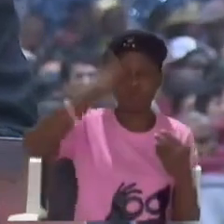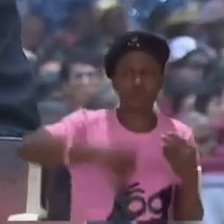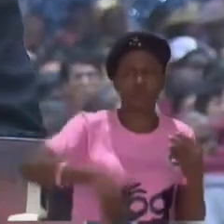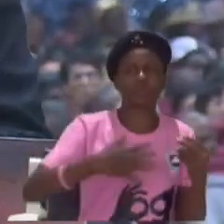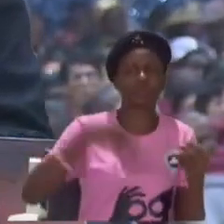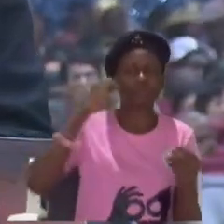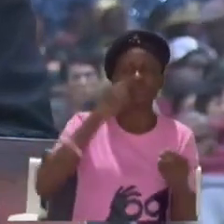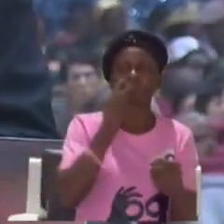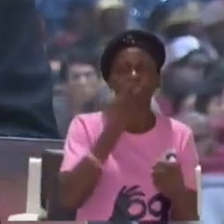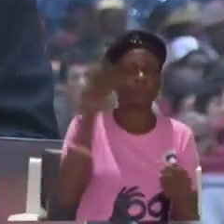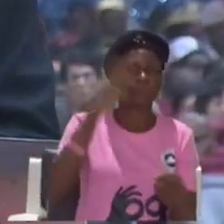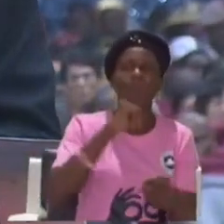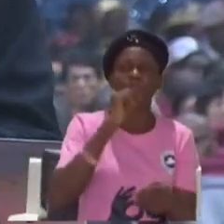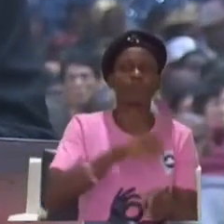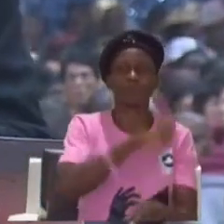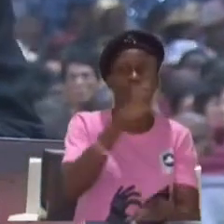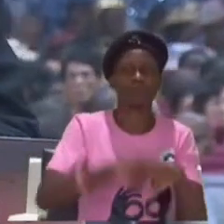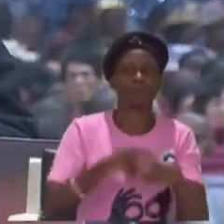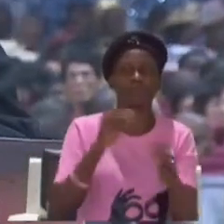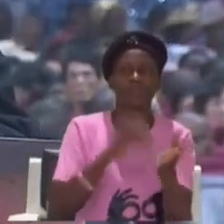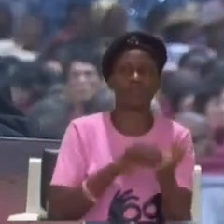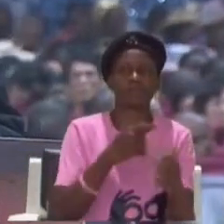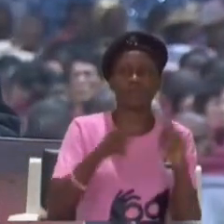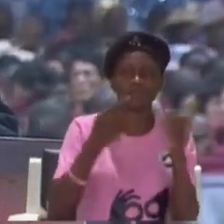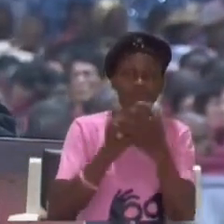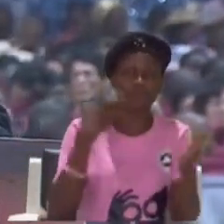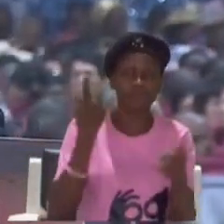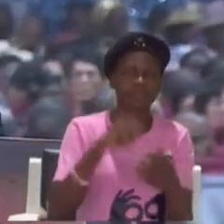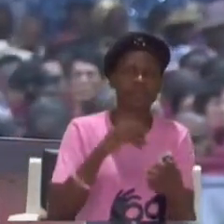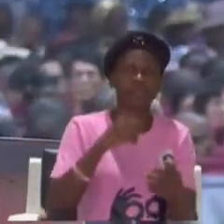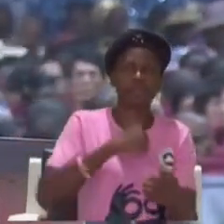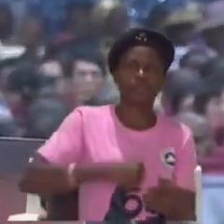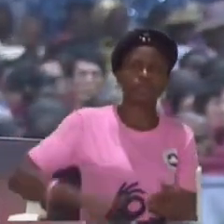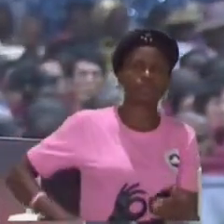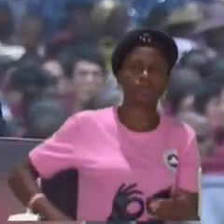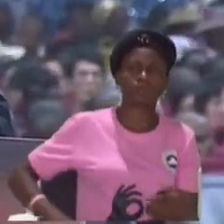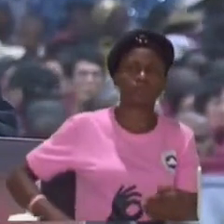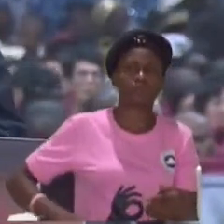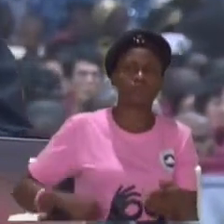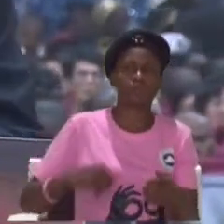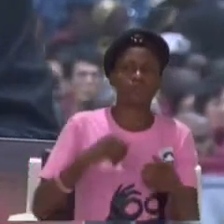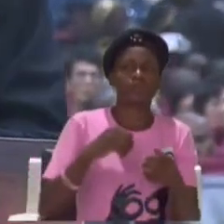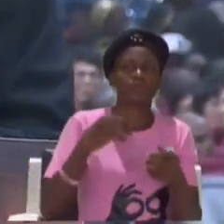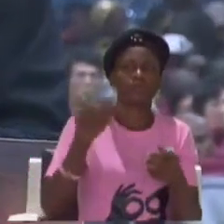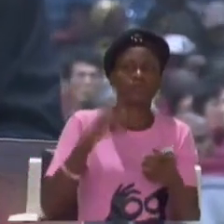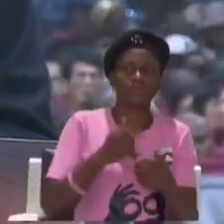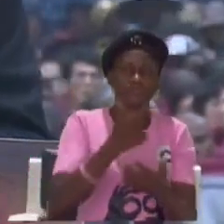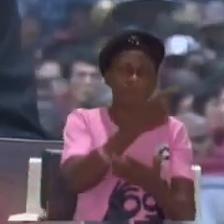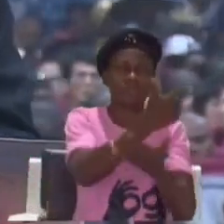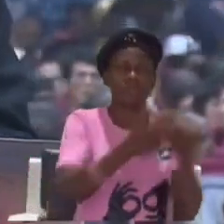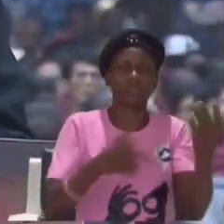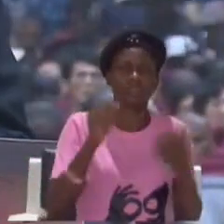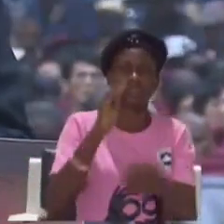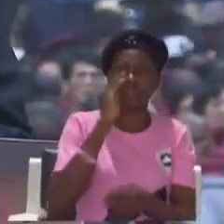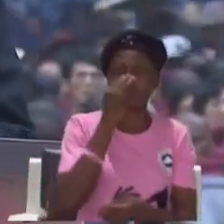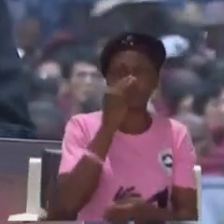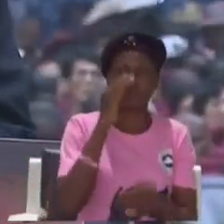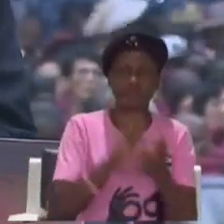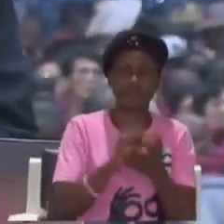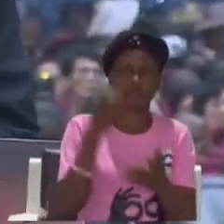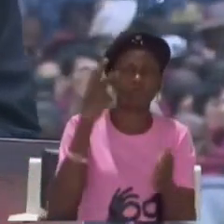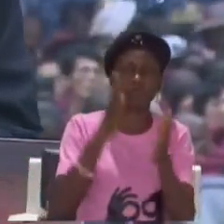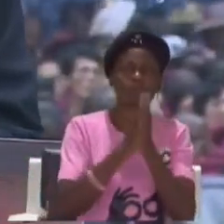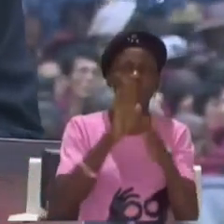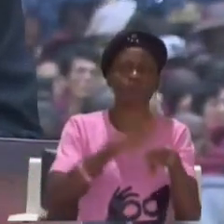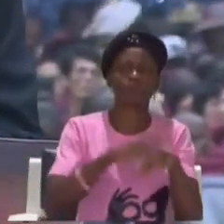no longer be normal. But before the surgery, they laid the handkerchief that was sprayed